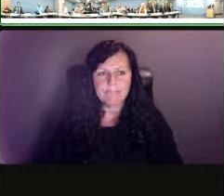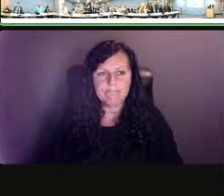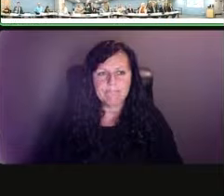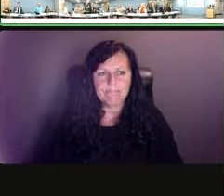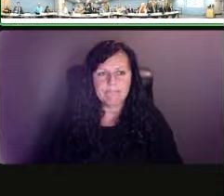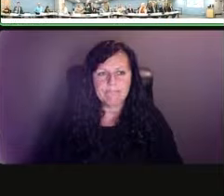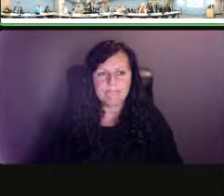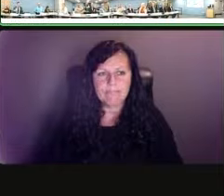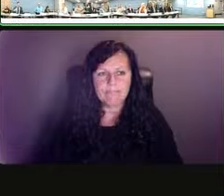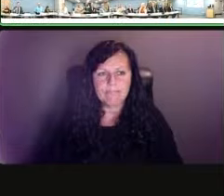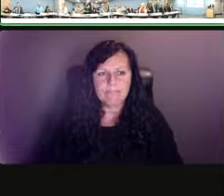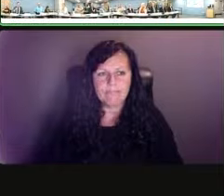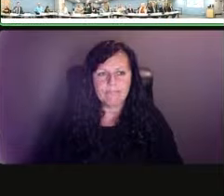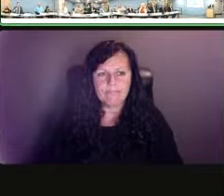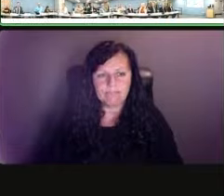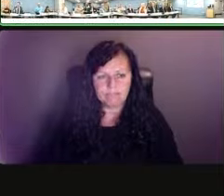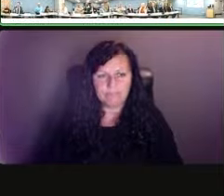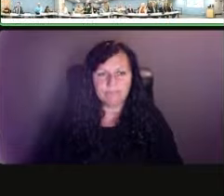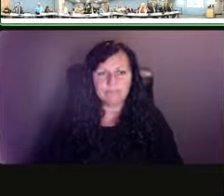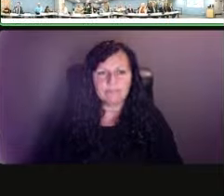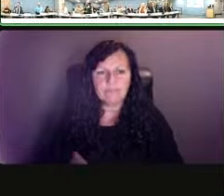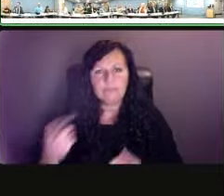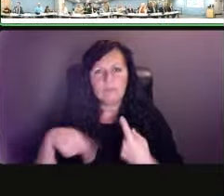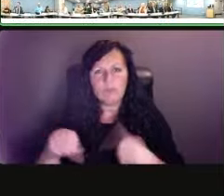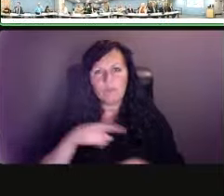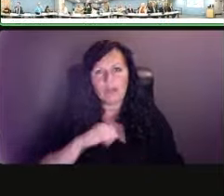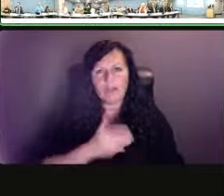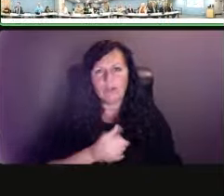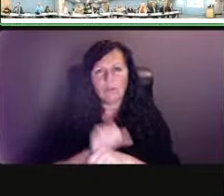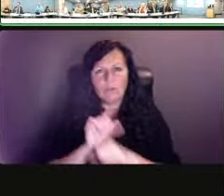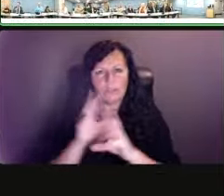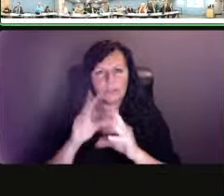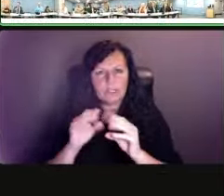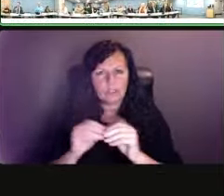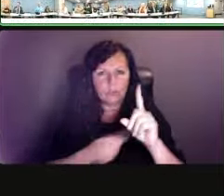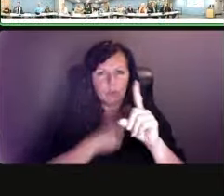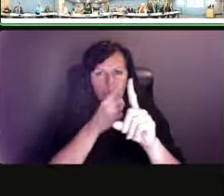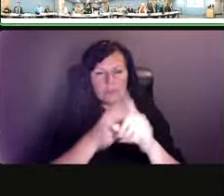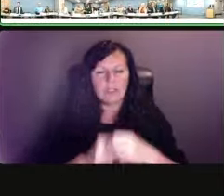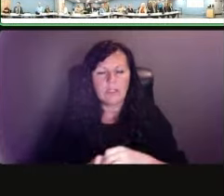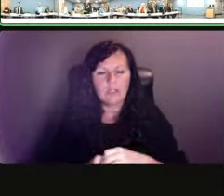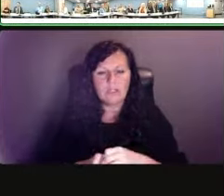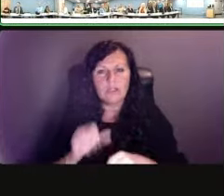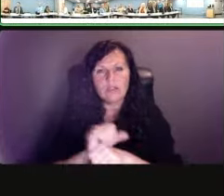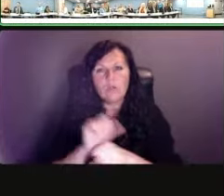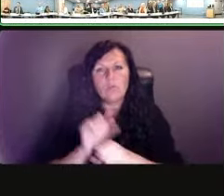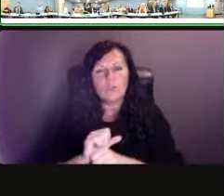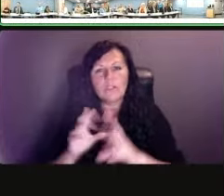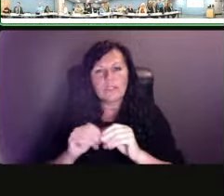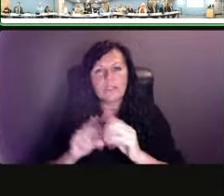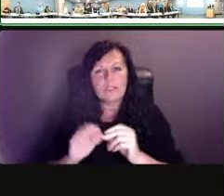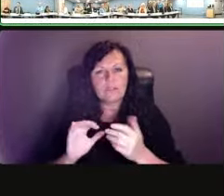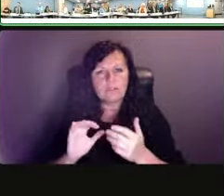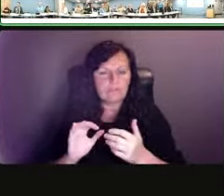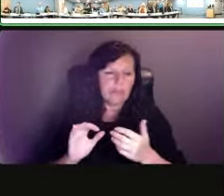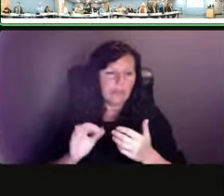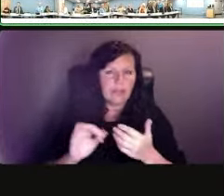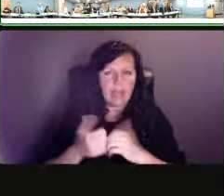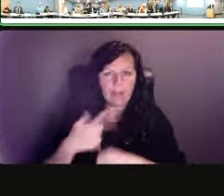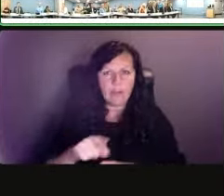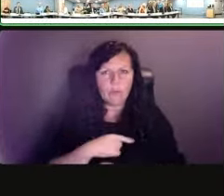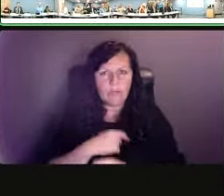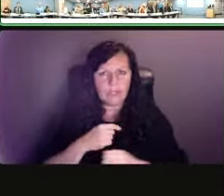So going back to the work session goals, this first section, you know, how we got here, the current and projected financial